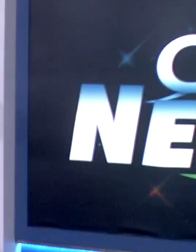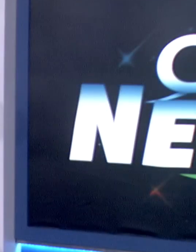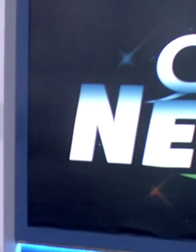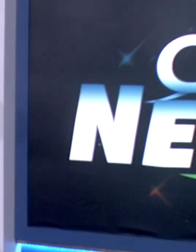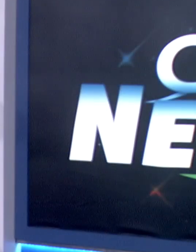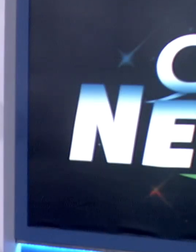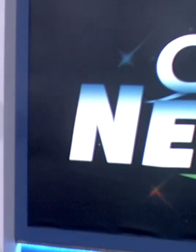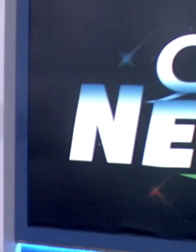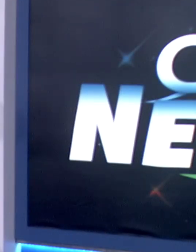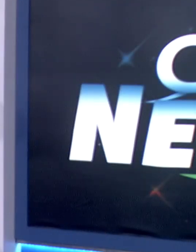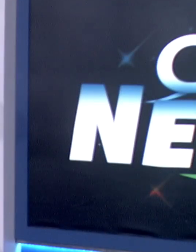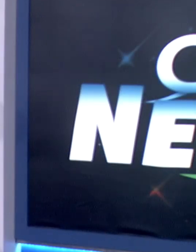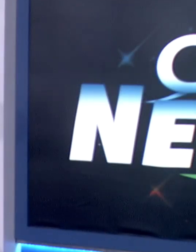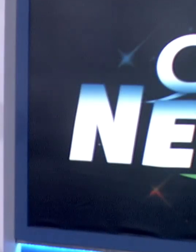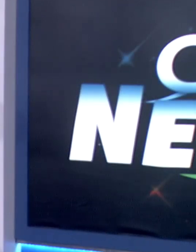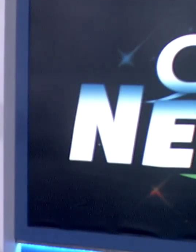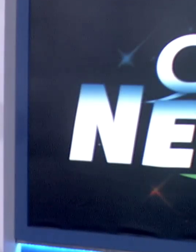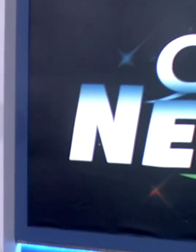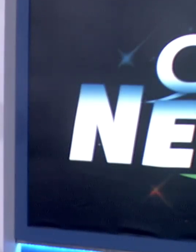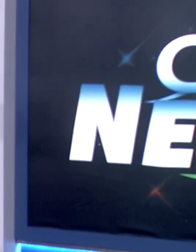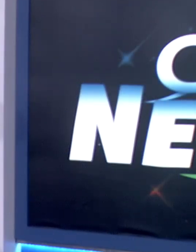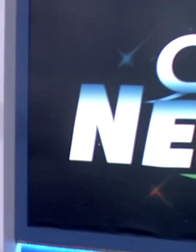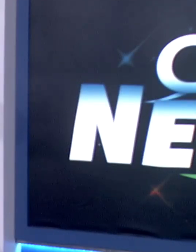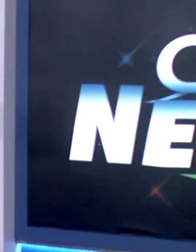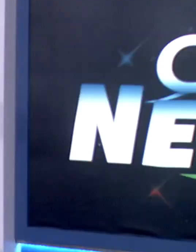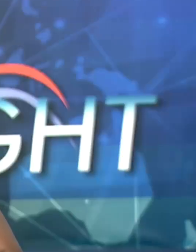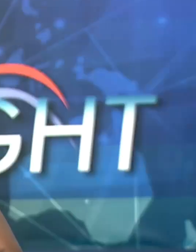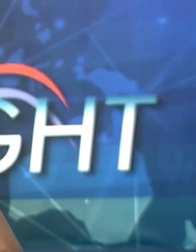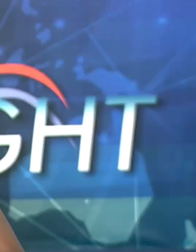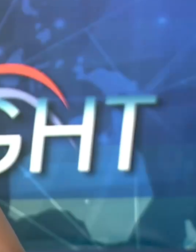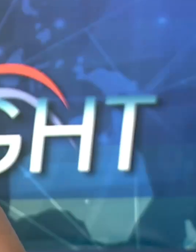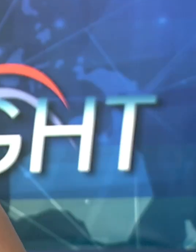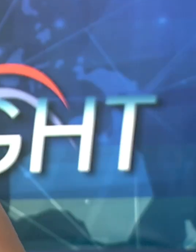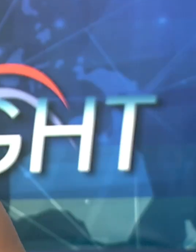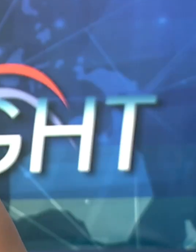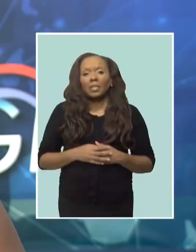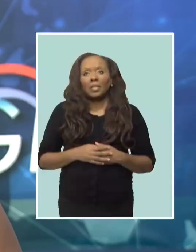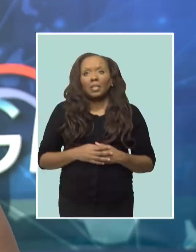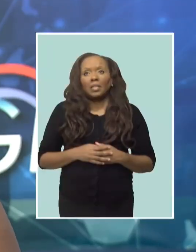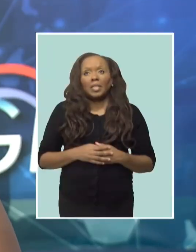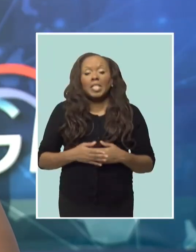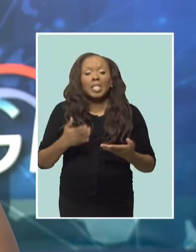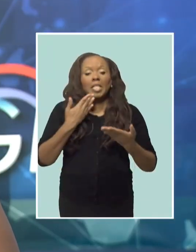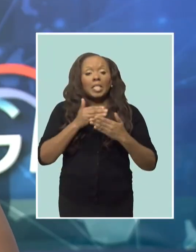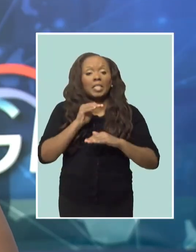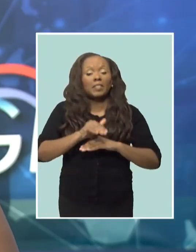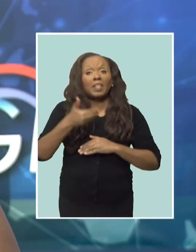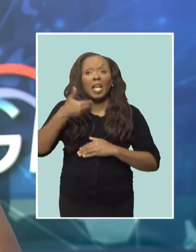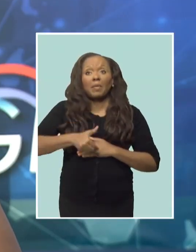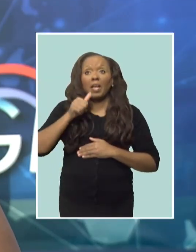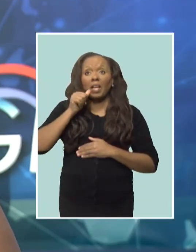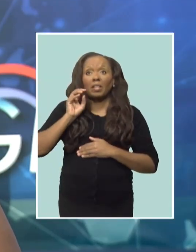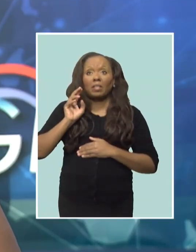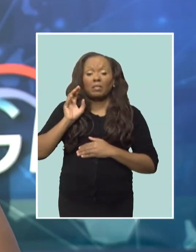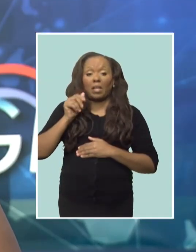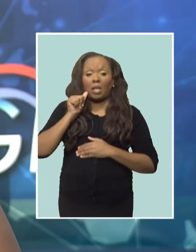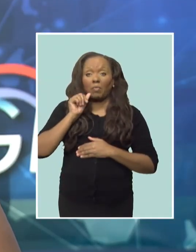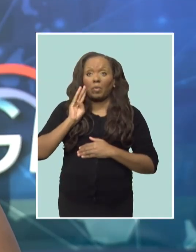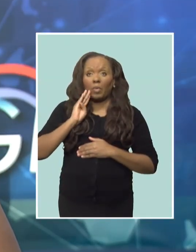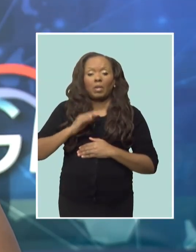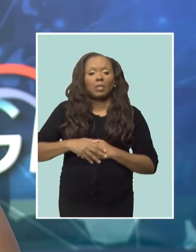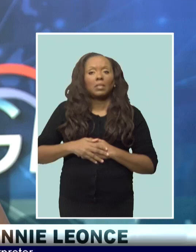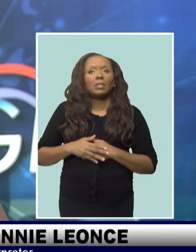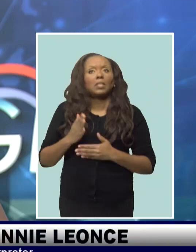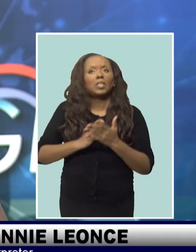Good evening with NewsNight. I'm Anne-Marie Burke. Several people were injured in an accident this afternoon during the Barbados Rally Club's Shakedown